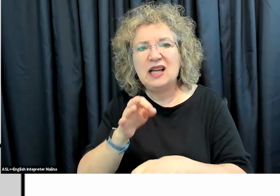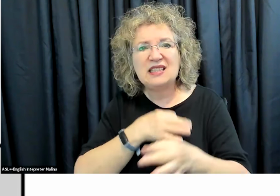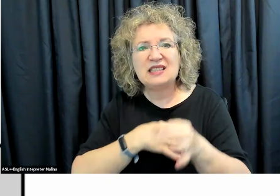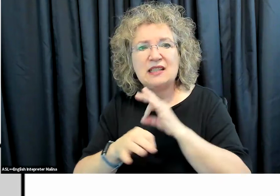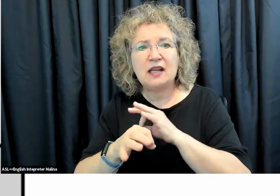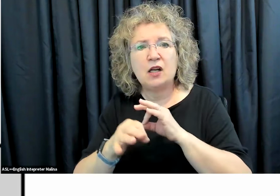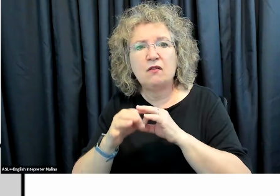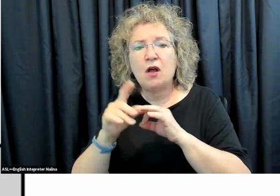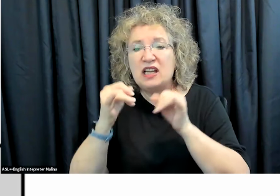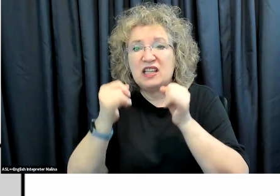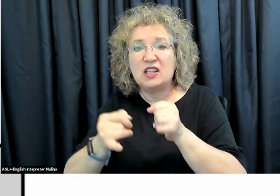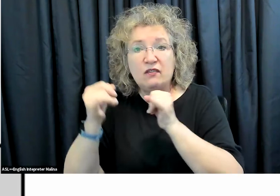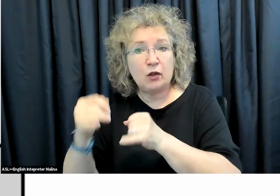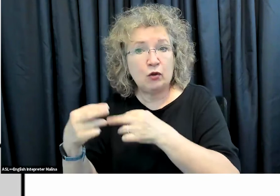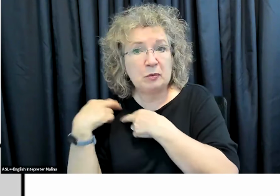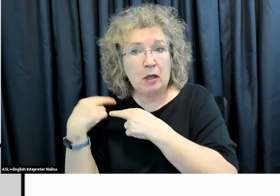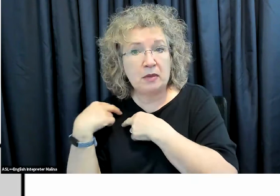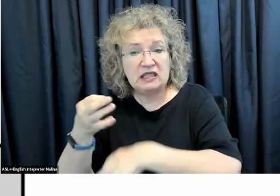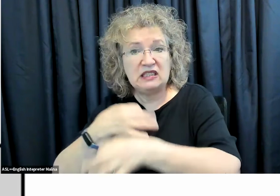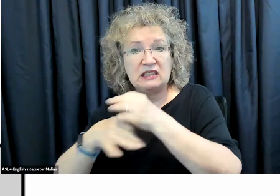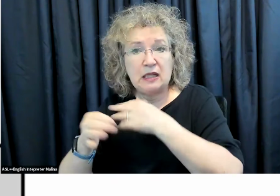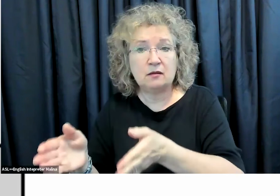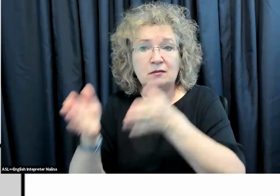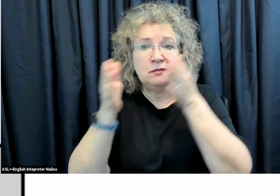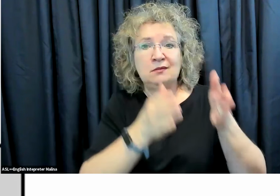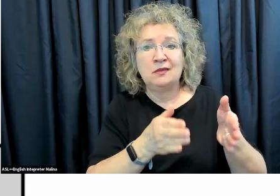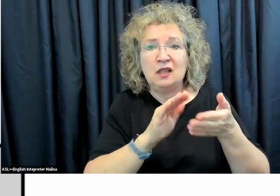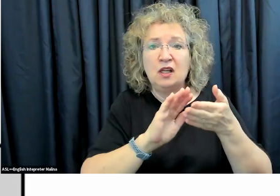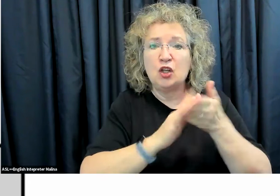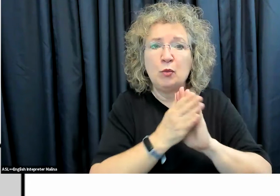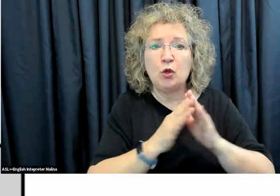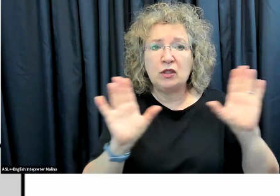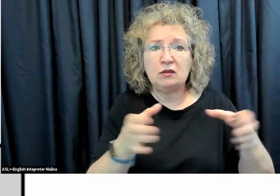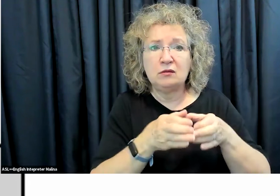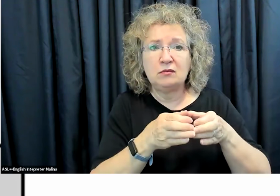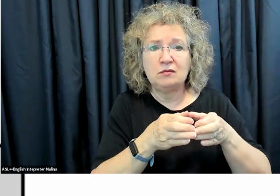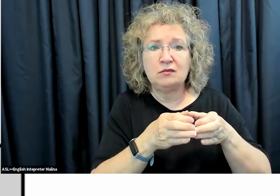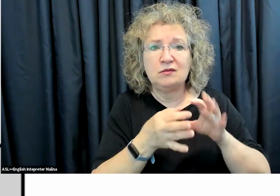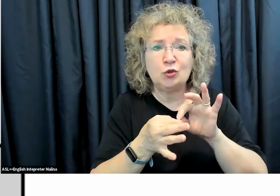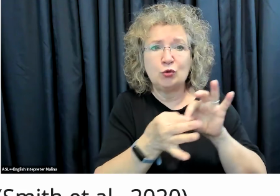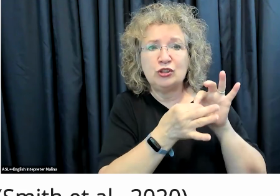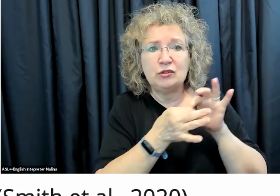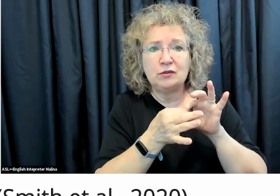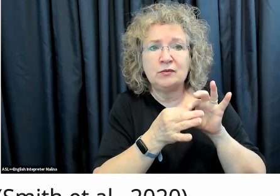where each person's well-being is nurtured through relationships? Next slide.